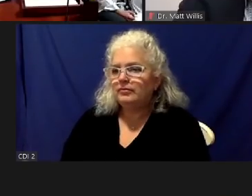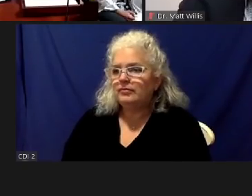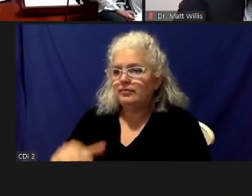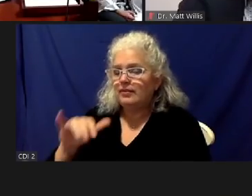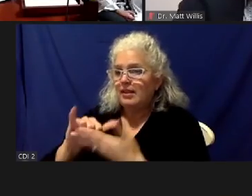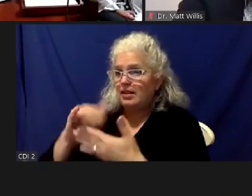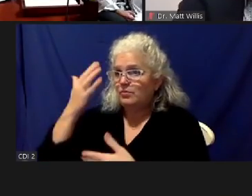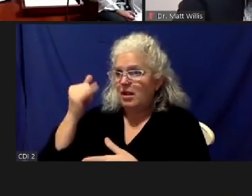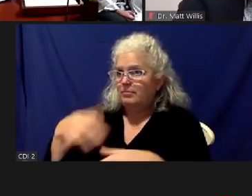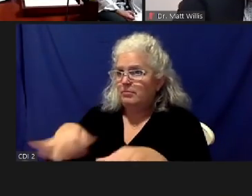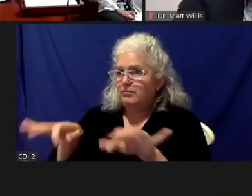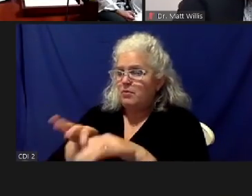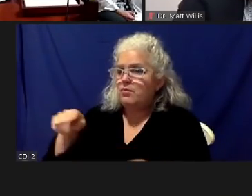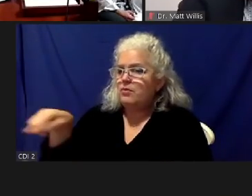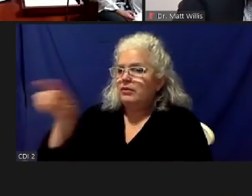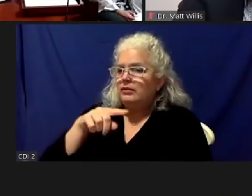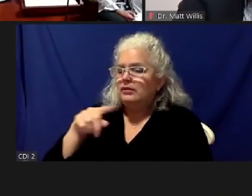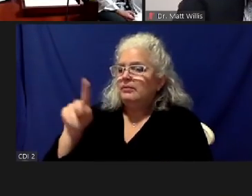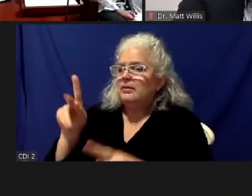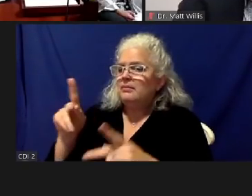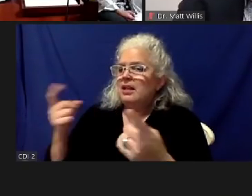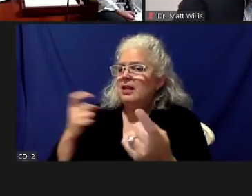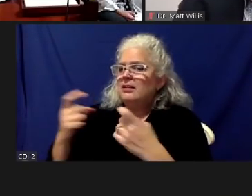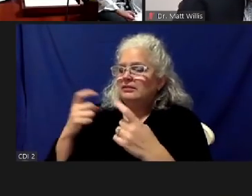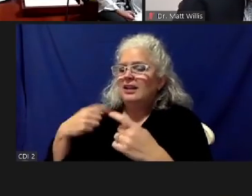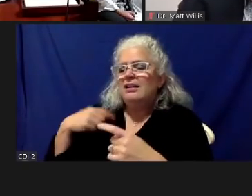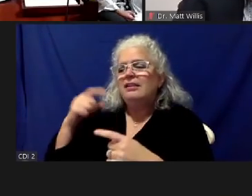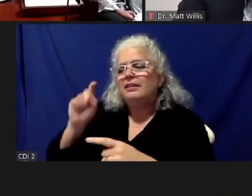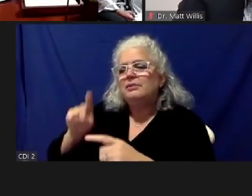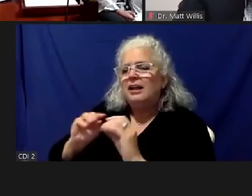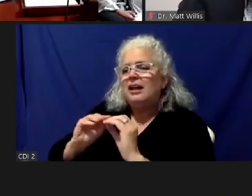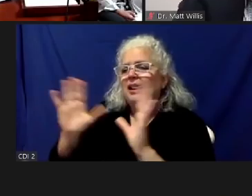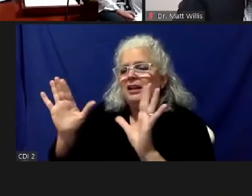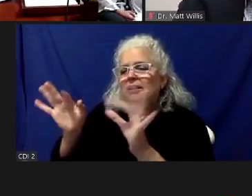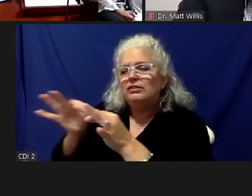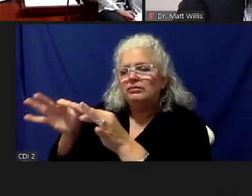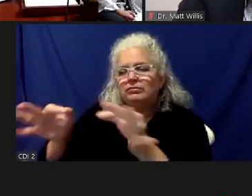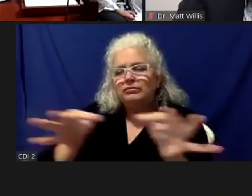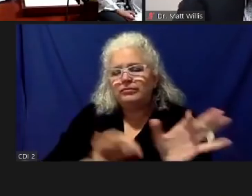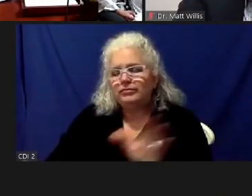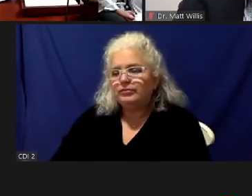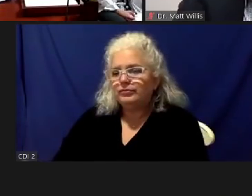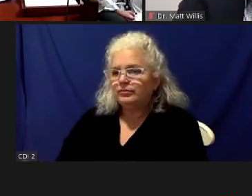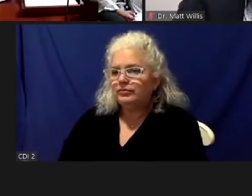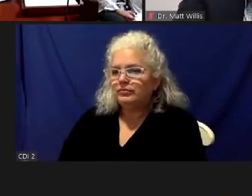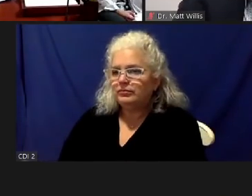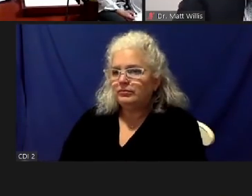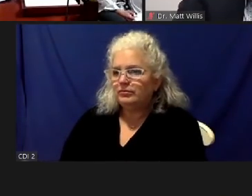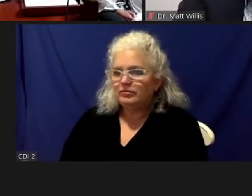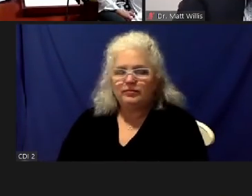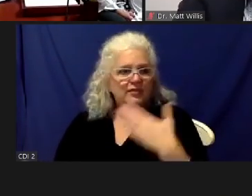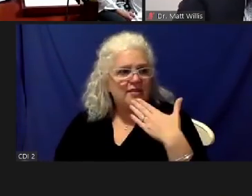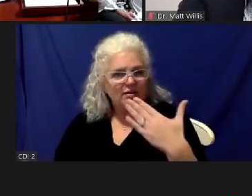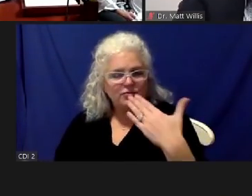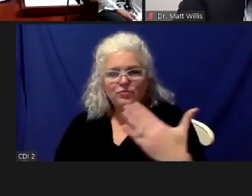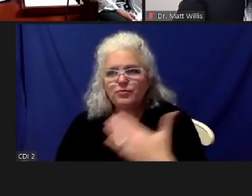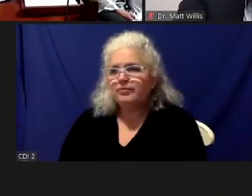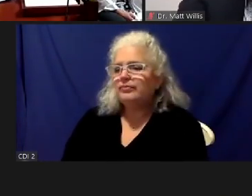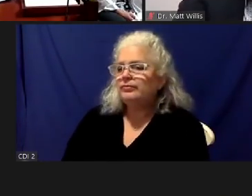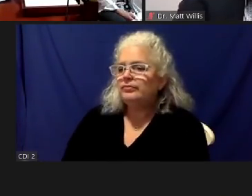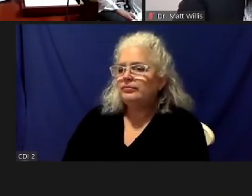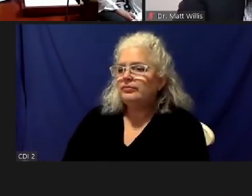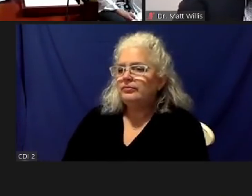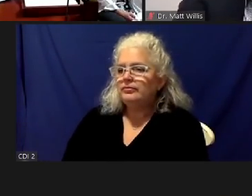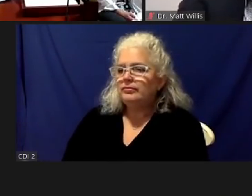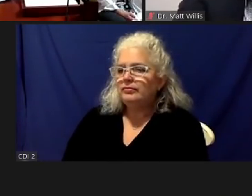Thanks for that, Dr. Evans. I'm going to pivot now over to vaccine supply, which I know you addressed a bit in your earlier